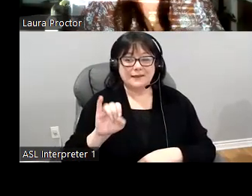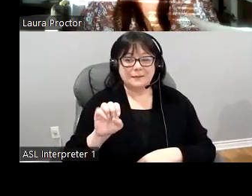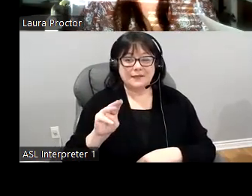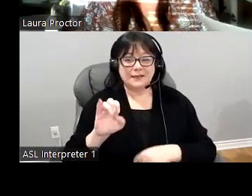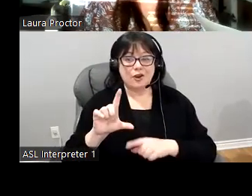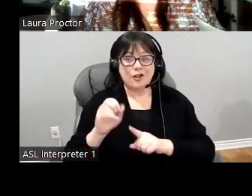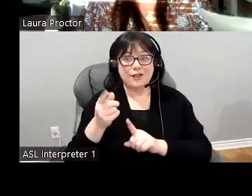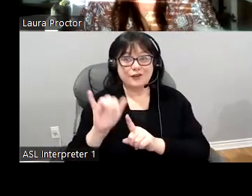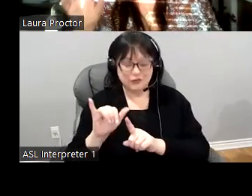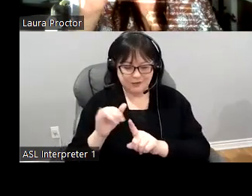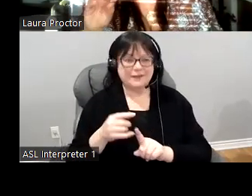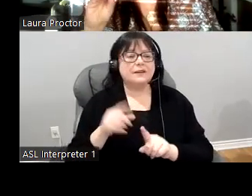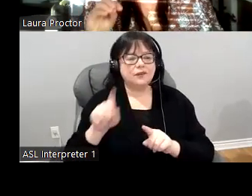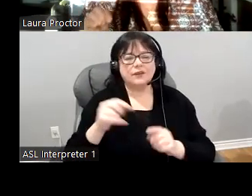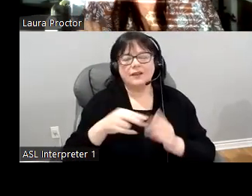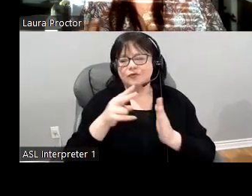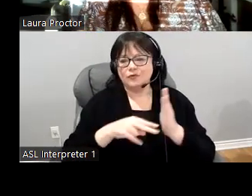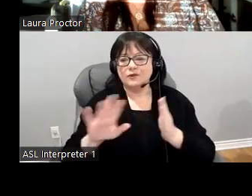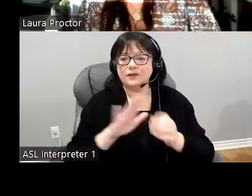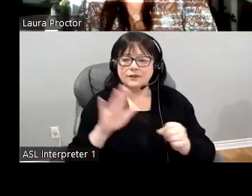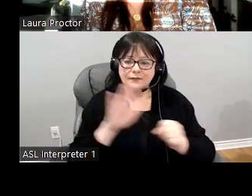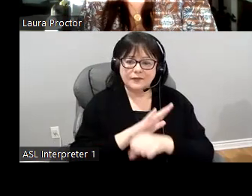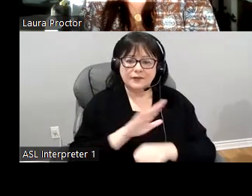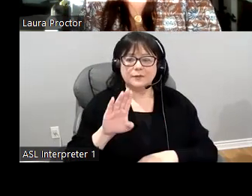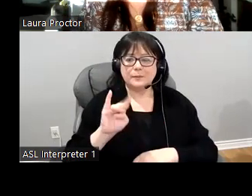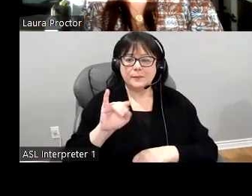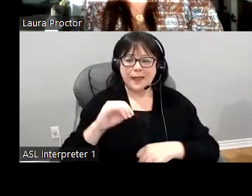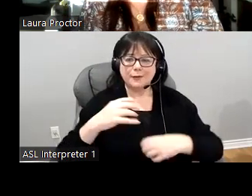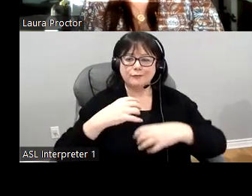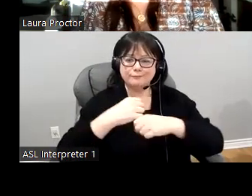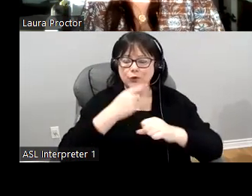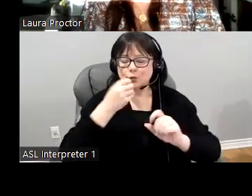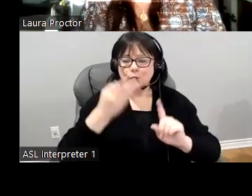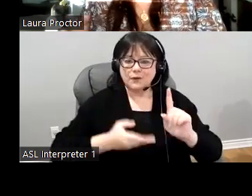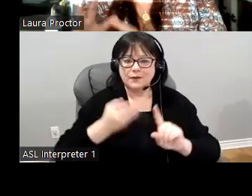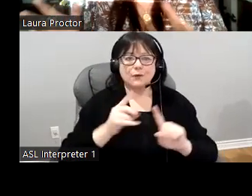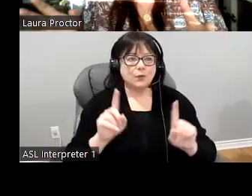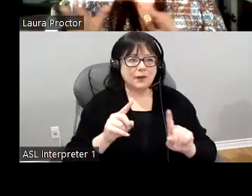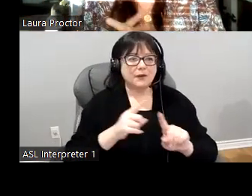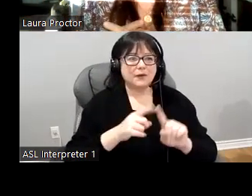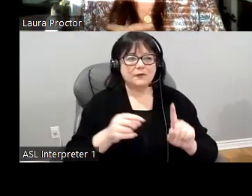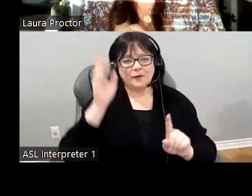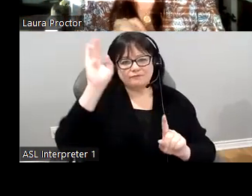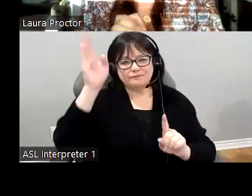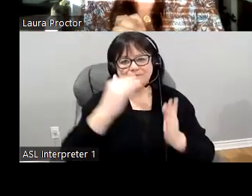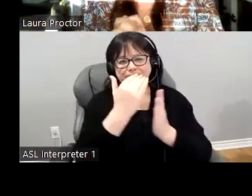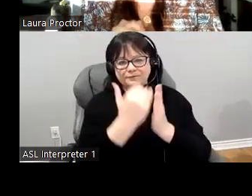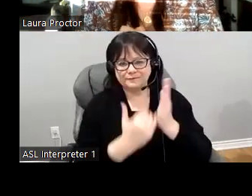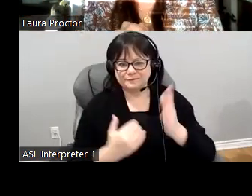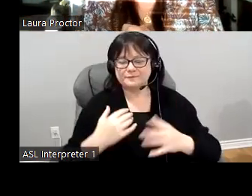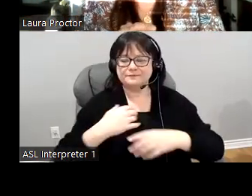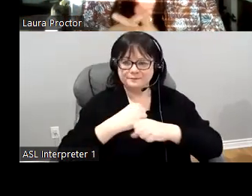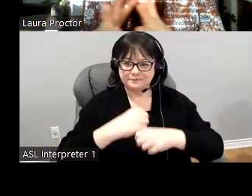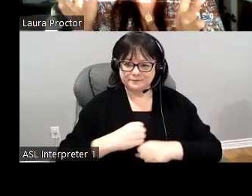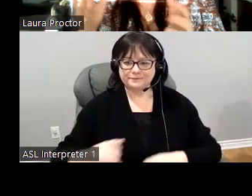full biography, you can see that in the session notes. So without further ado, I am thrilled to introduce Dr.